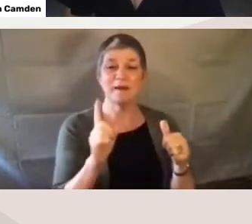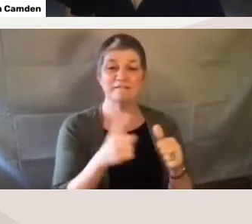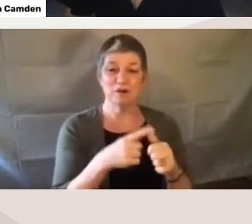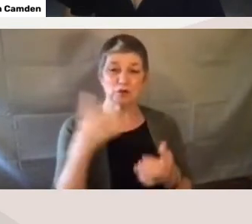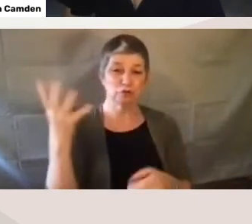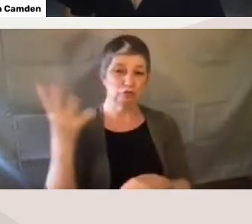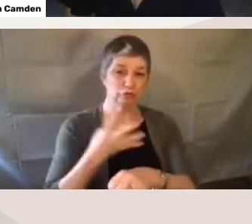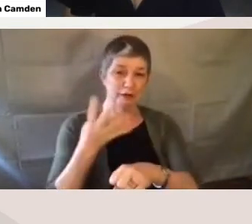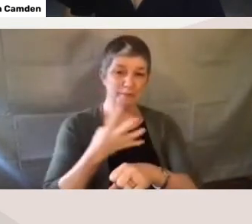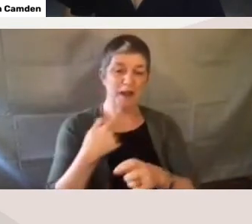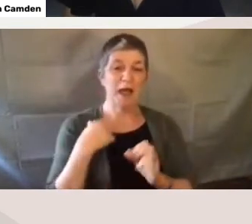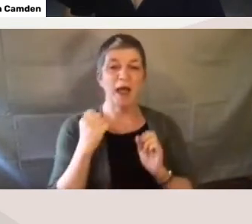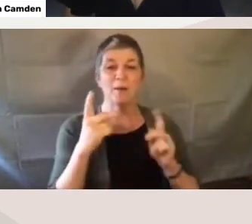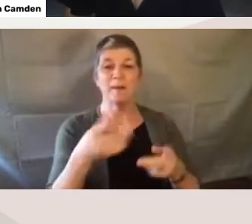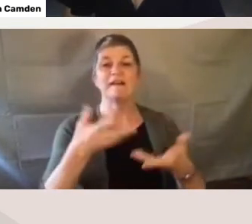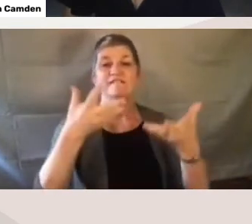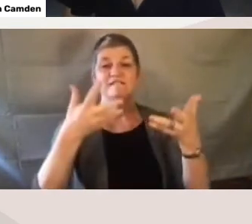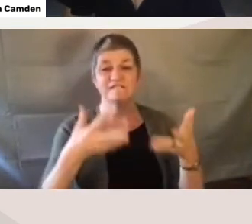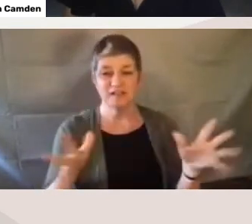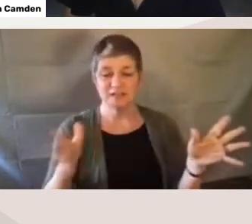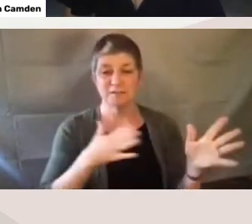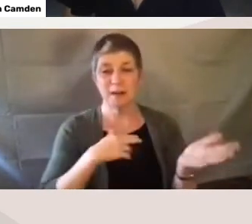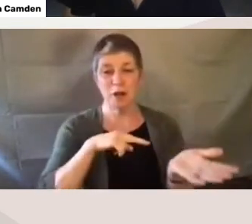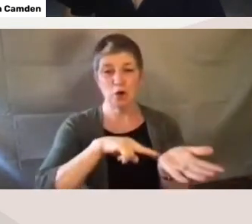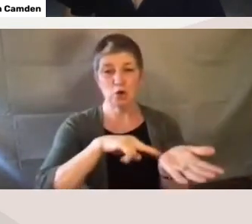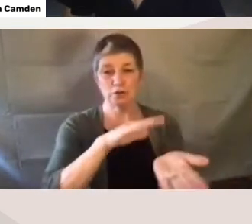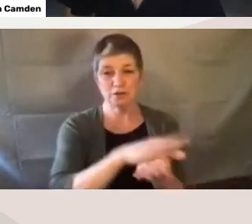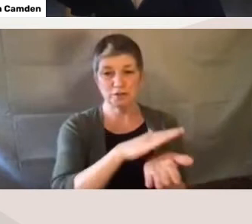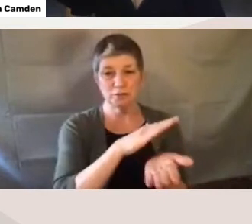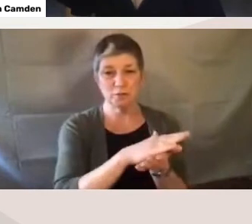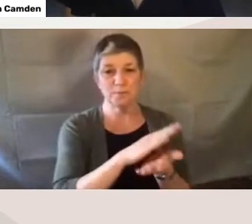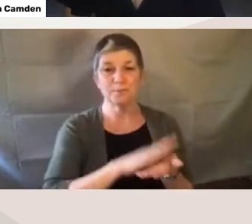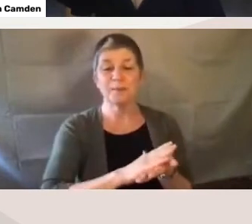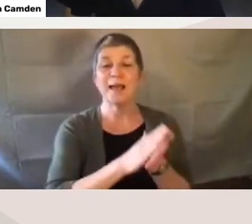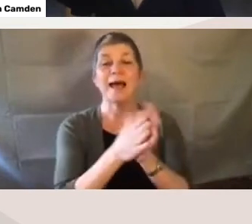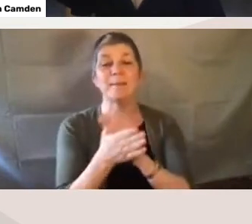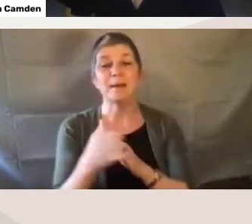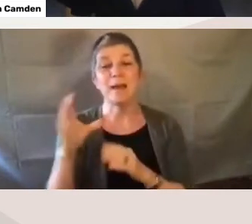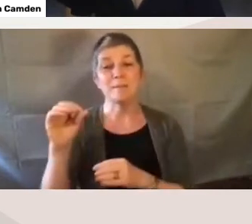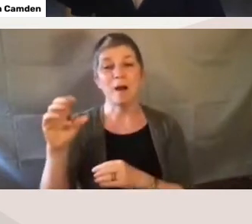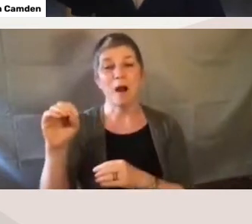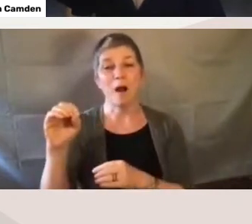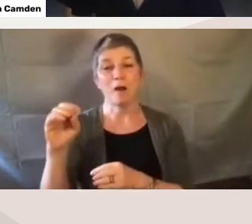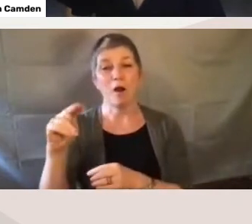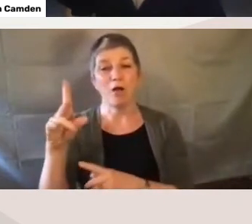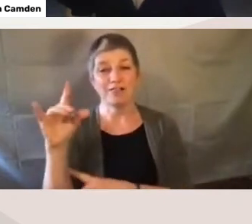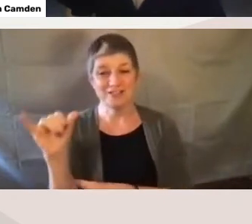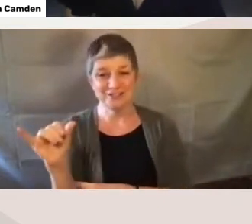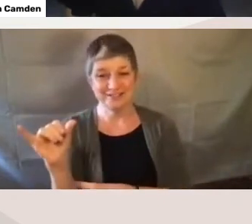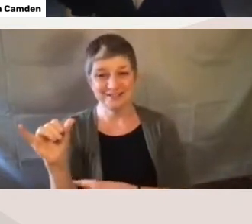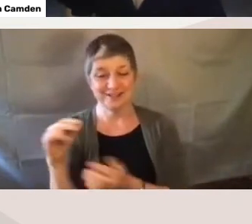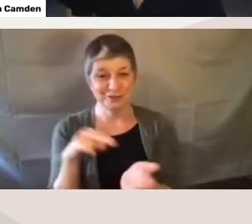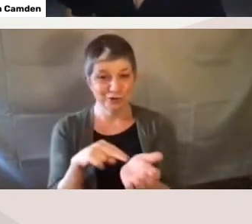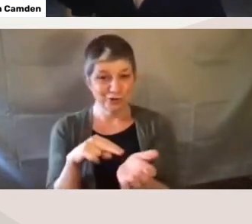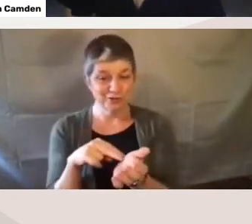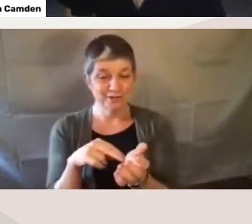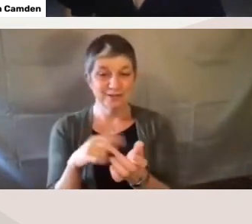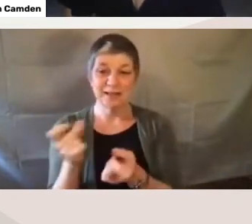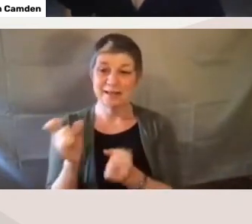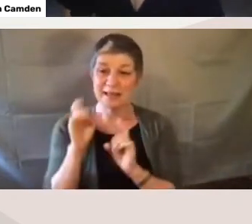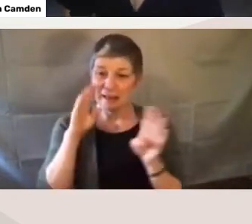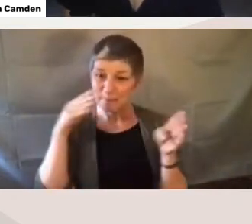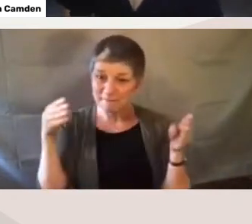treatment, I went back and finished nursing school, and I became an oncology nurse. So it gave me